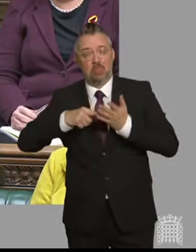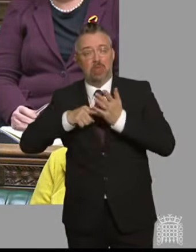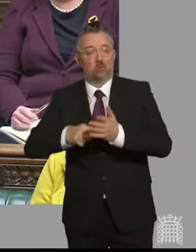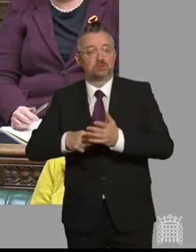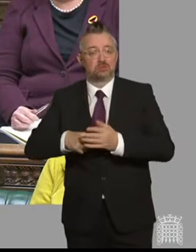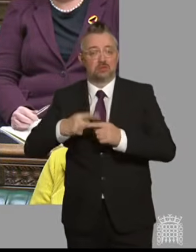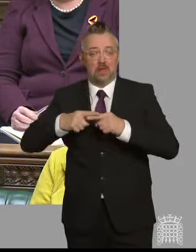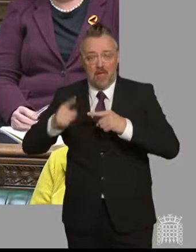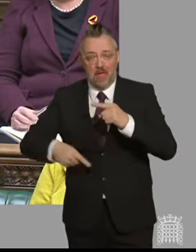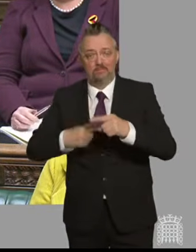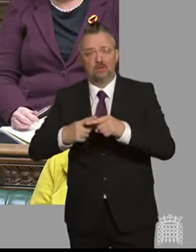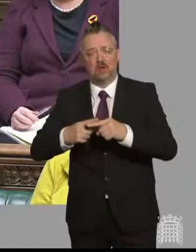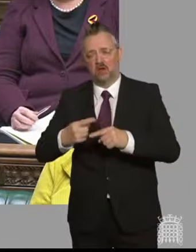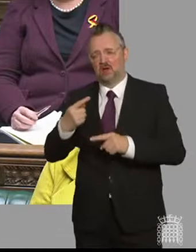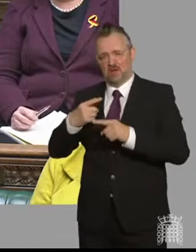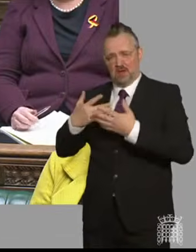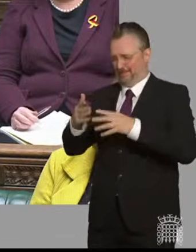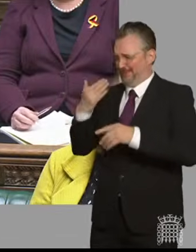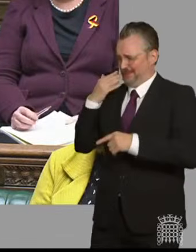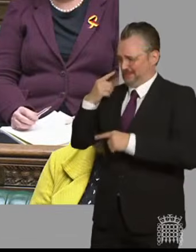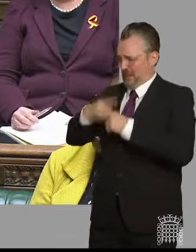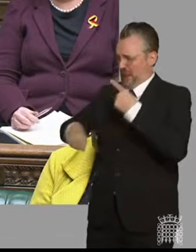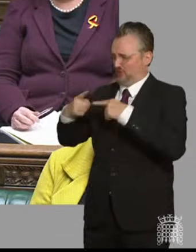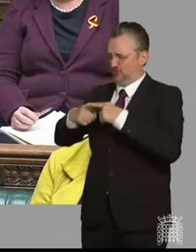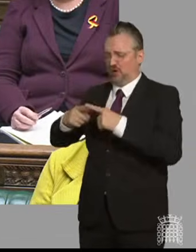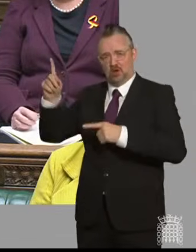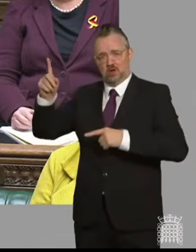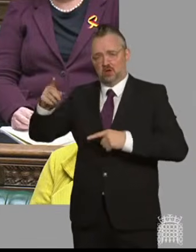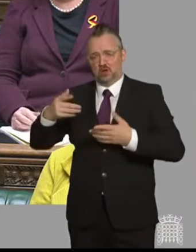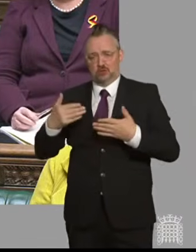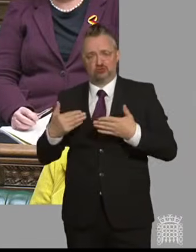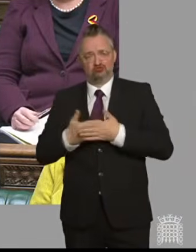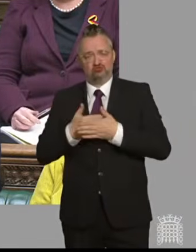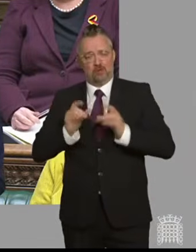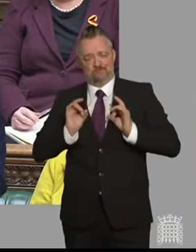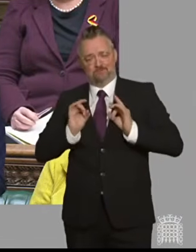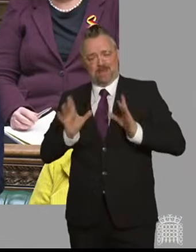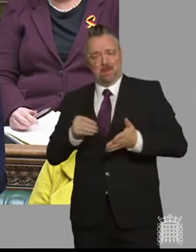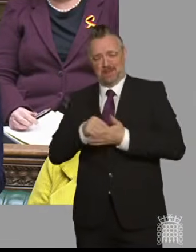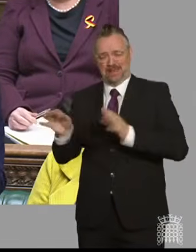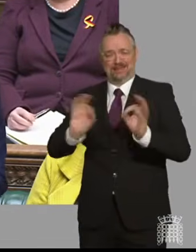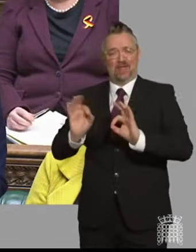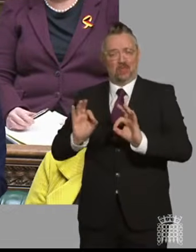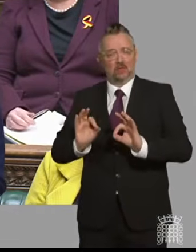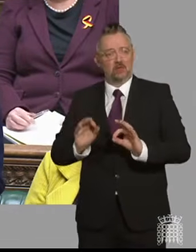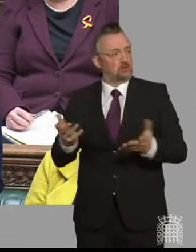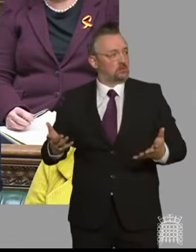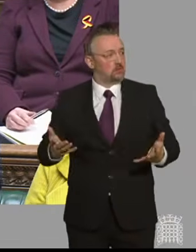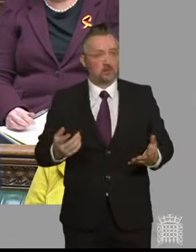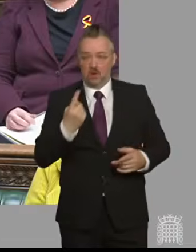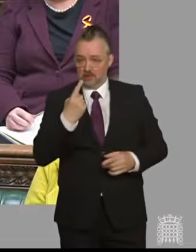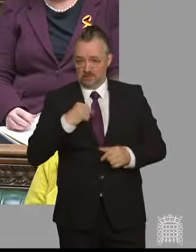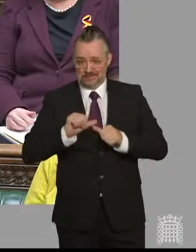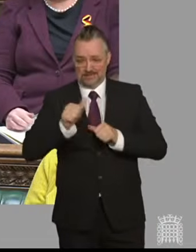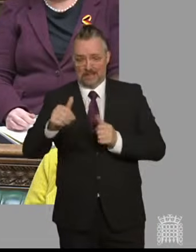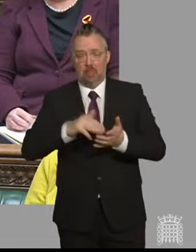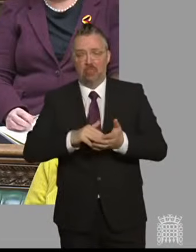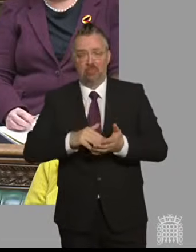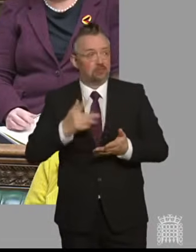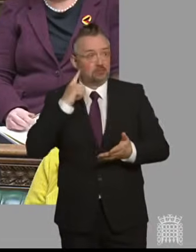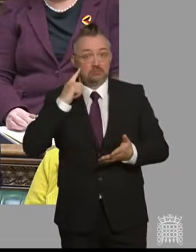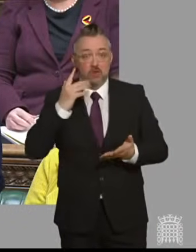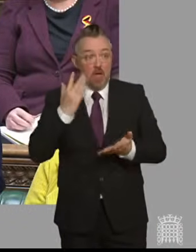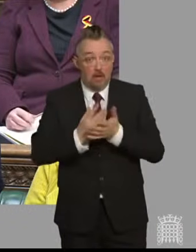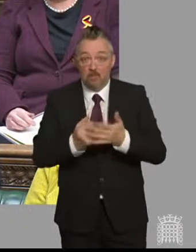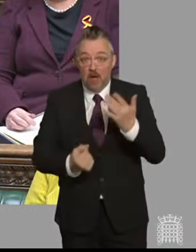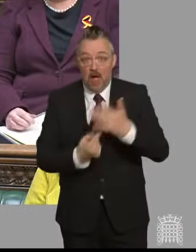a month to go, parents don't know if they can access this offer because of staff shortages and because of the lack of childcare spaces. So could